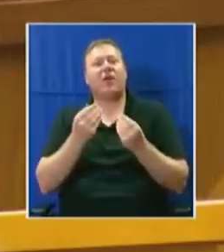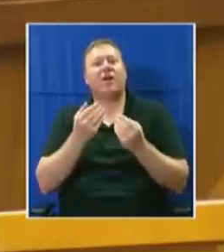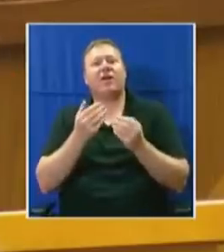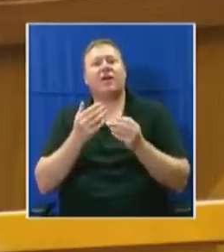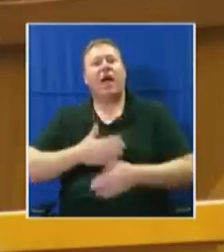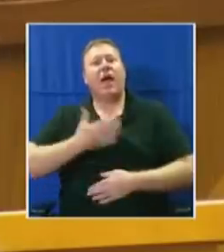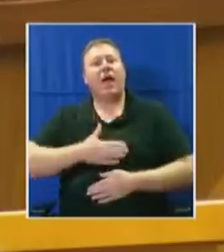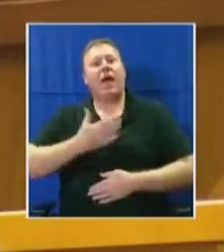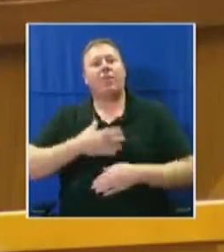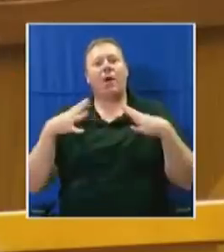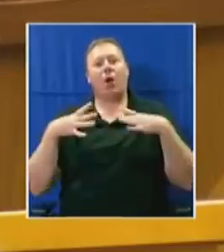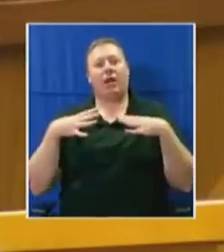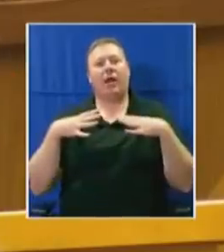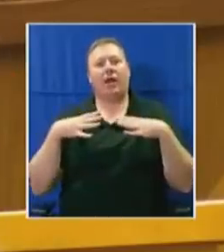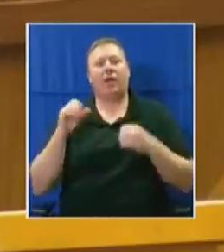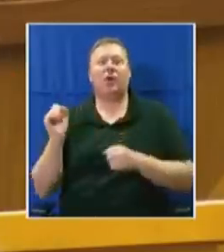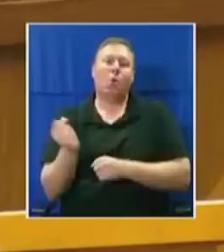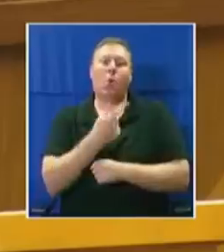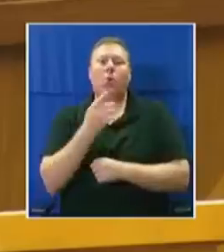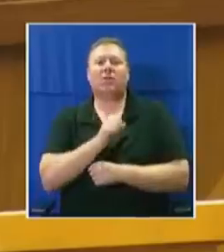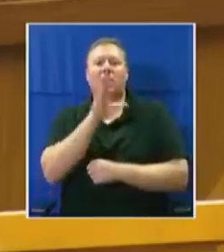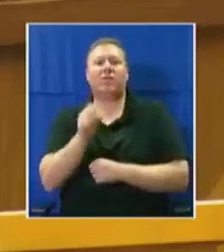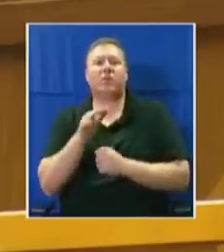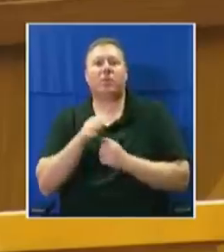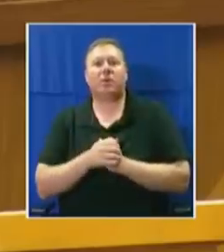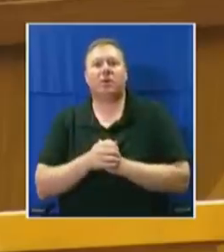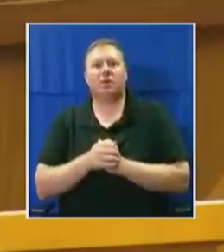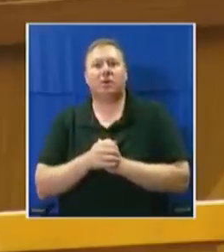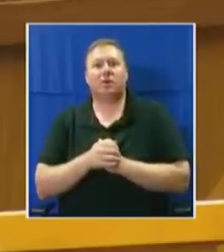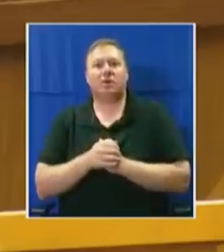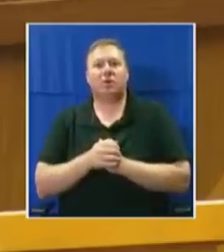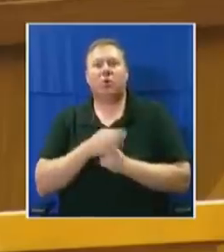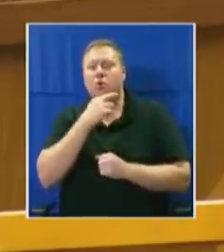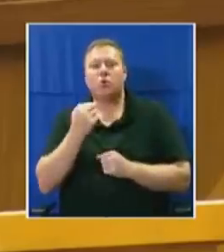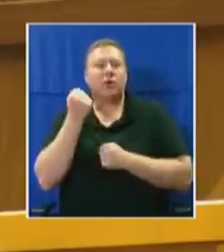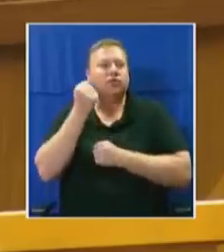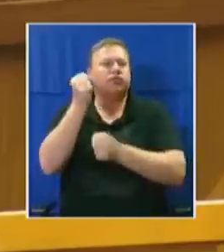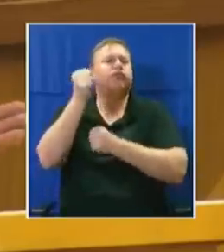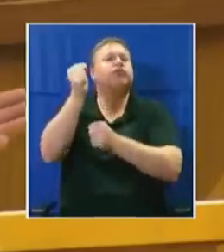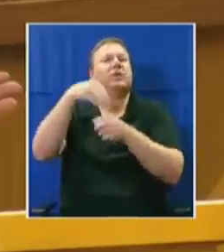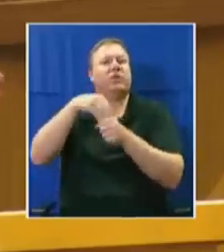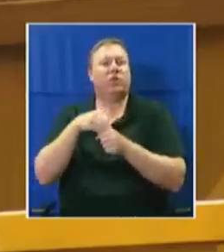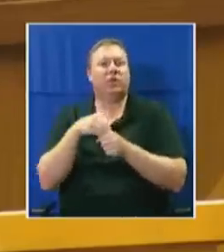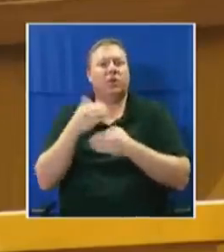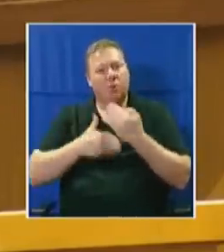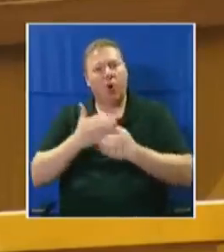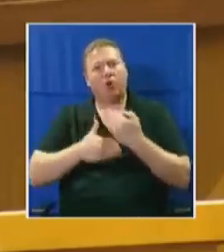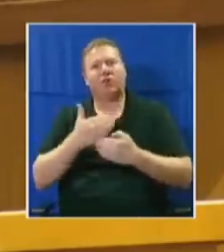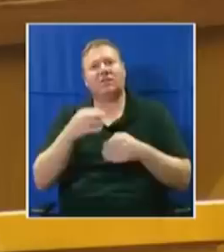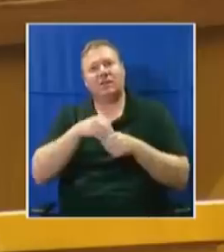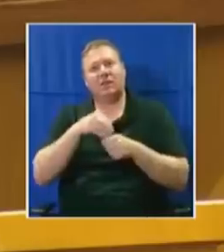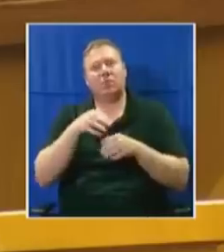as all South Africans. We must all get down to real activism so that these processes here in